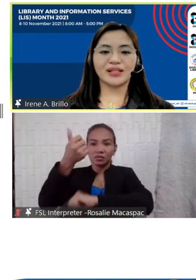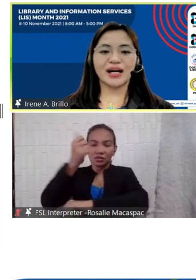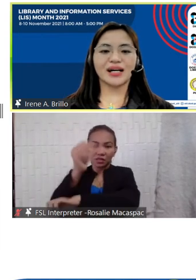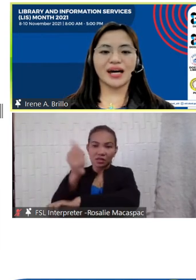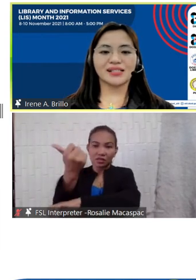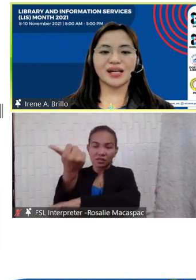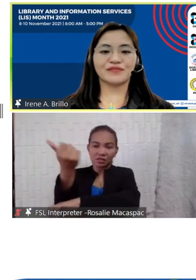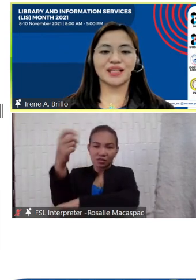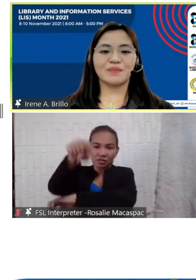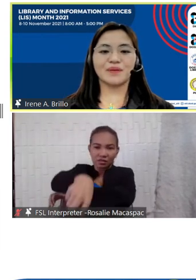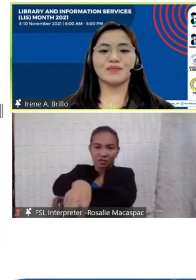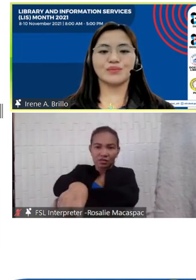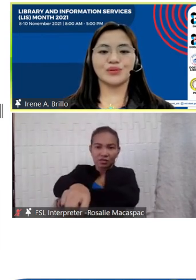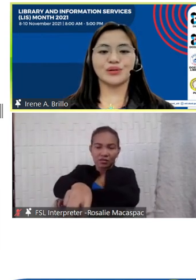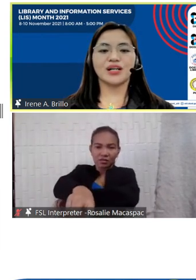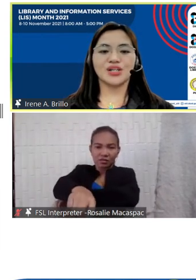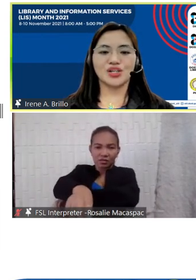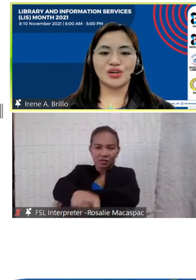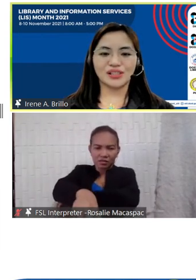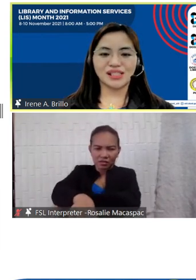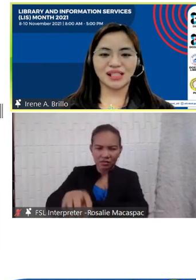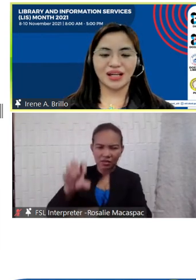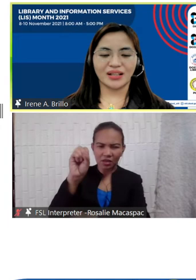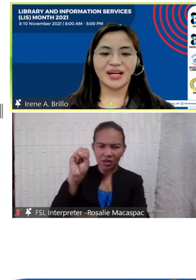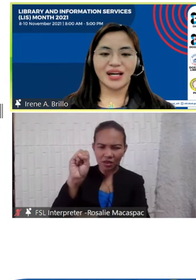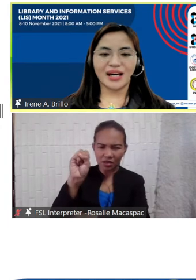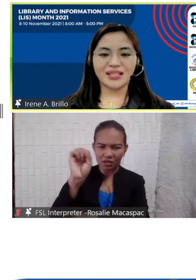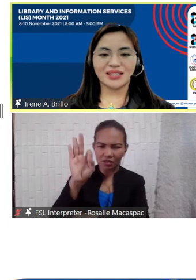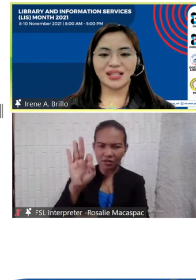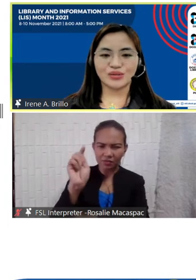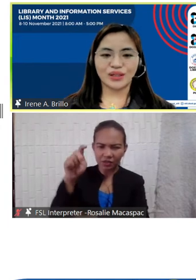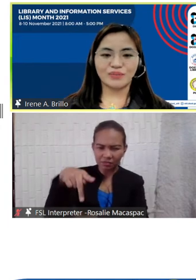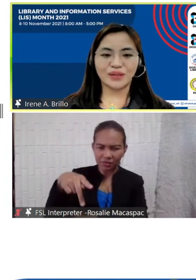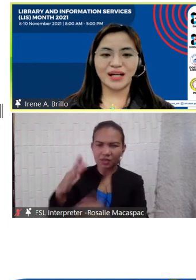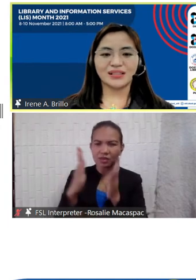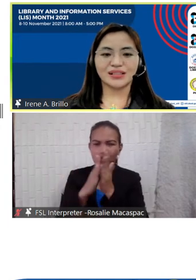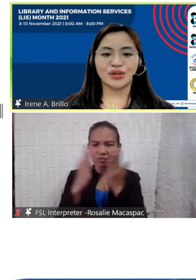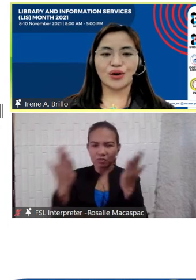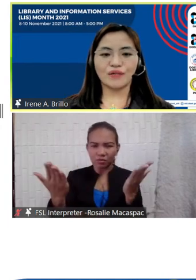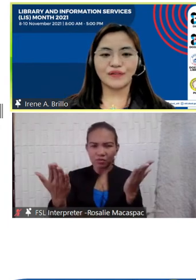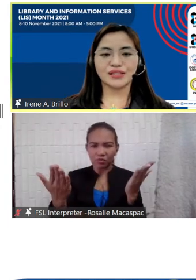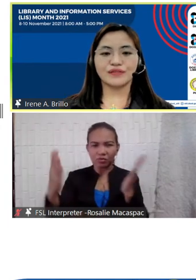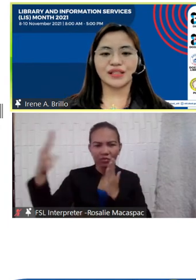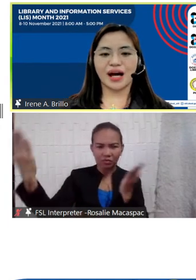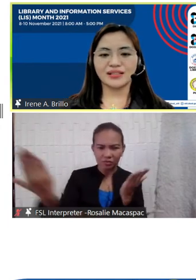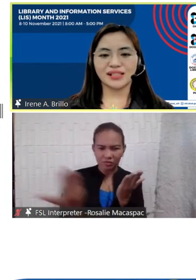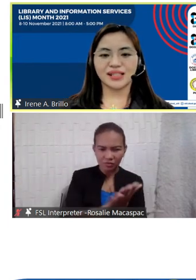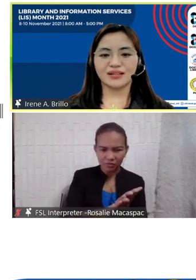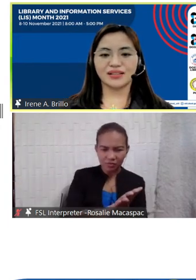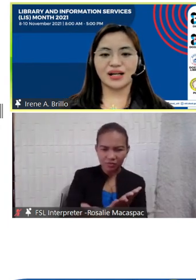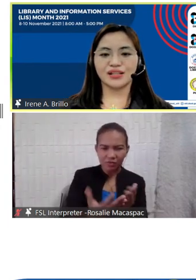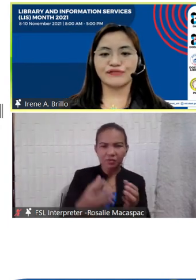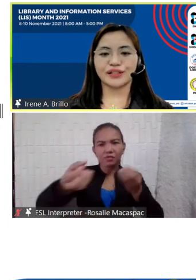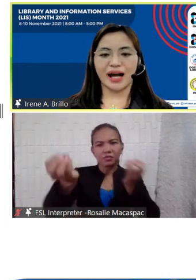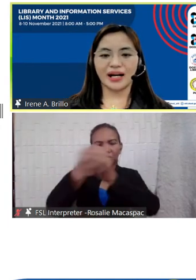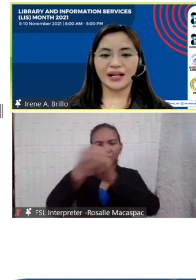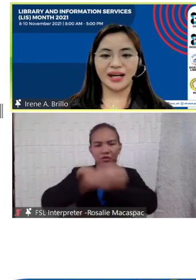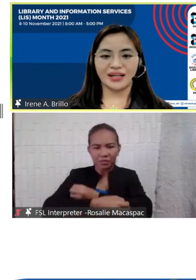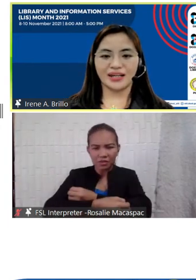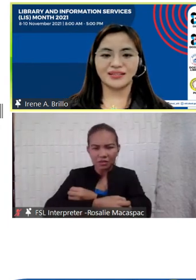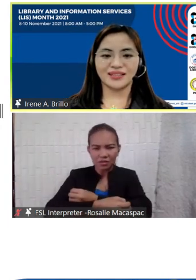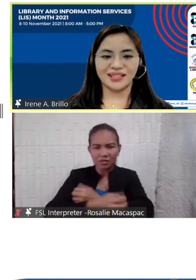po tayo ng SFTP Book Launching. And this will be under the Office of the Undersecretary